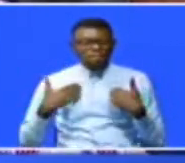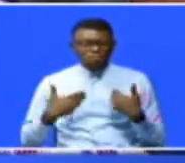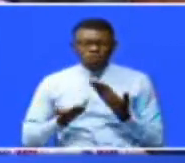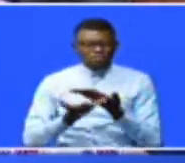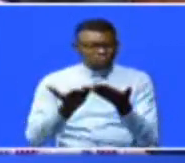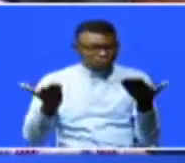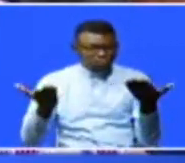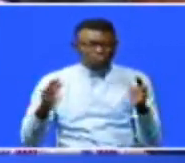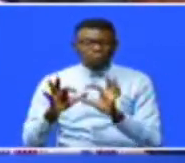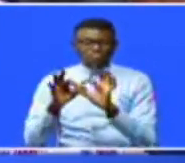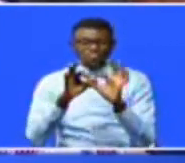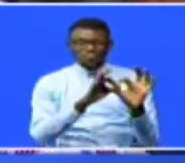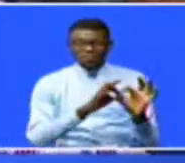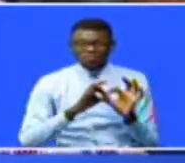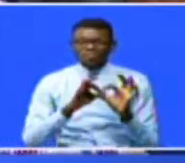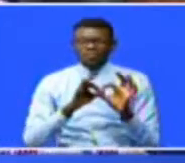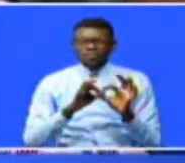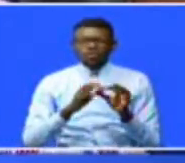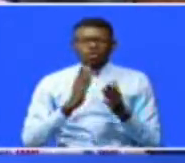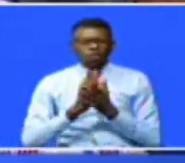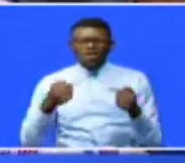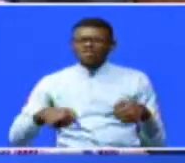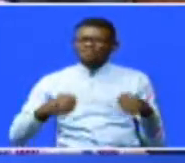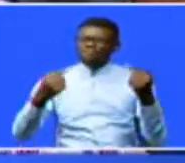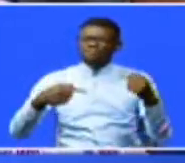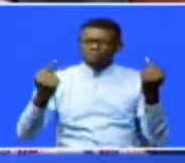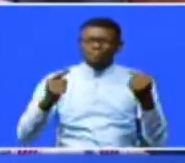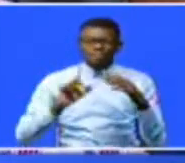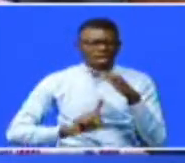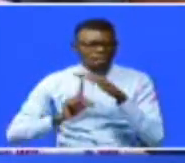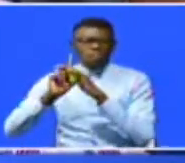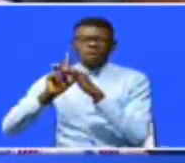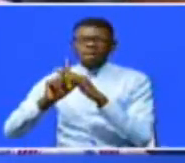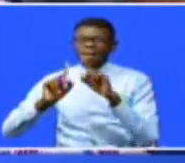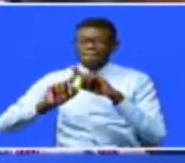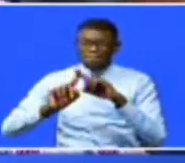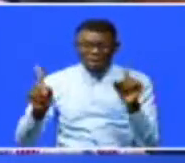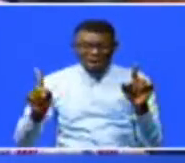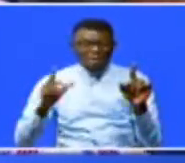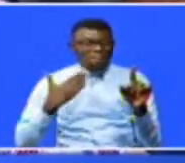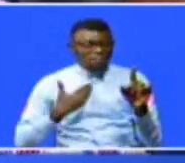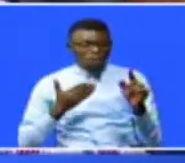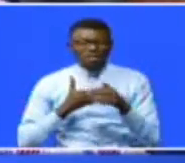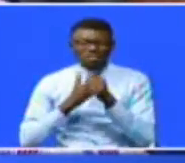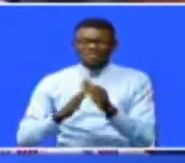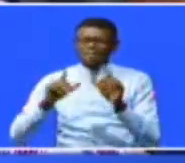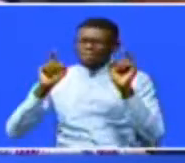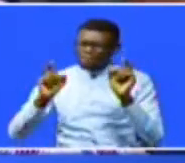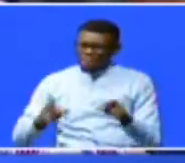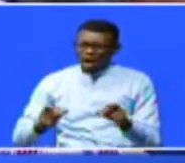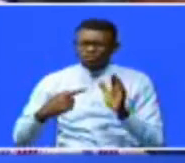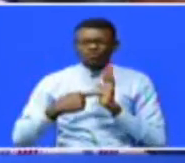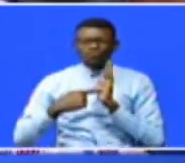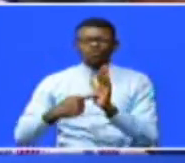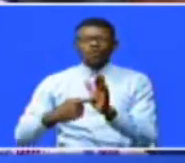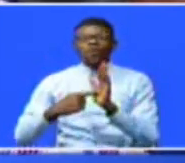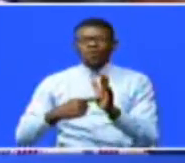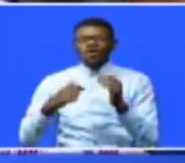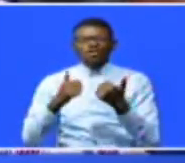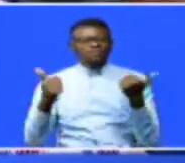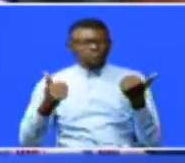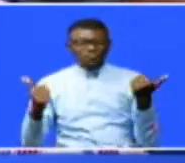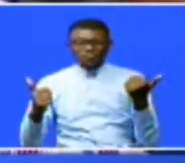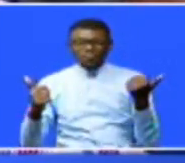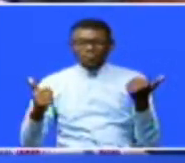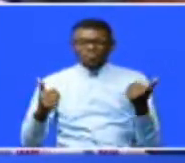people. Problems do occur, but leaders must lead by example and must lead from front. And that